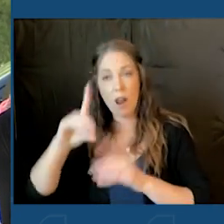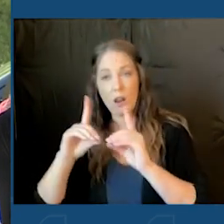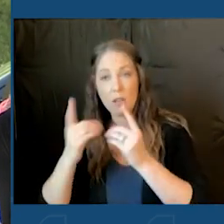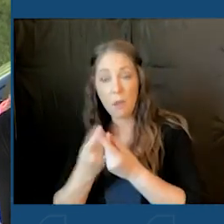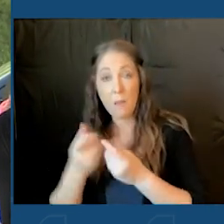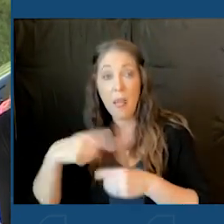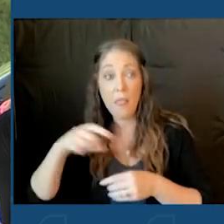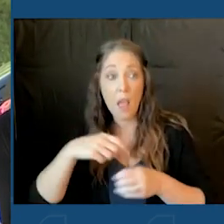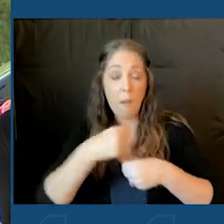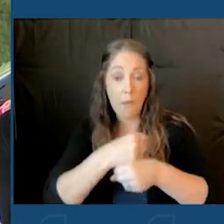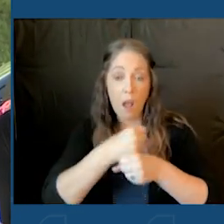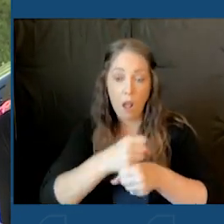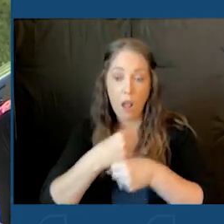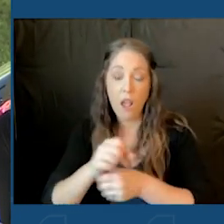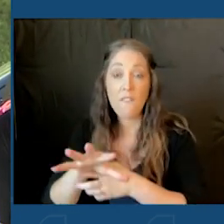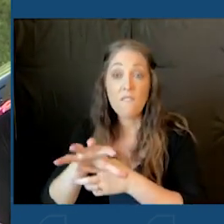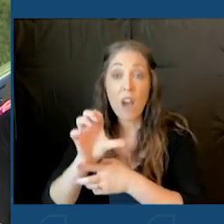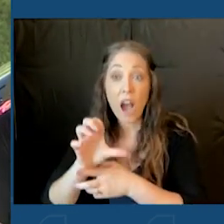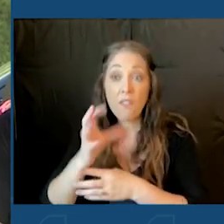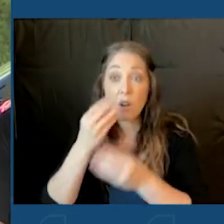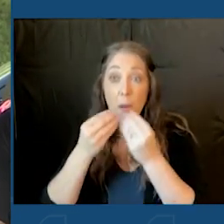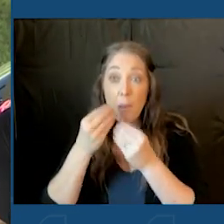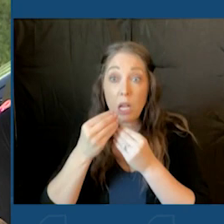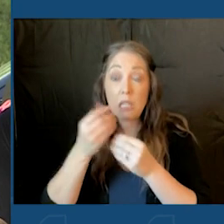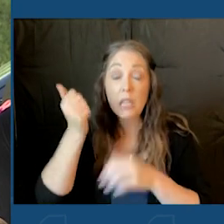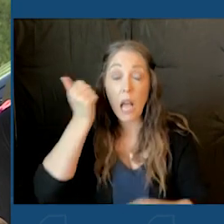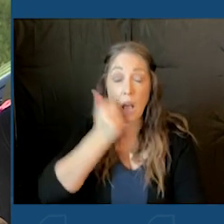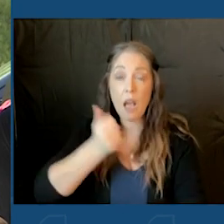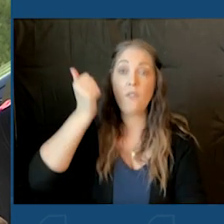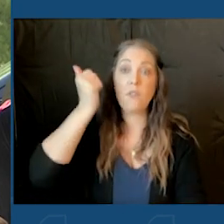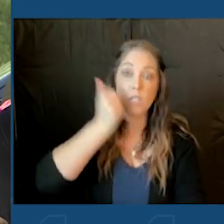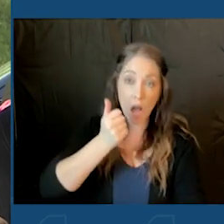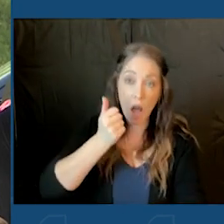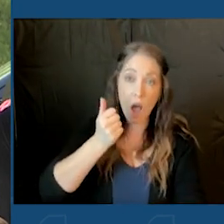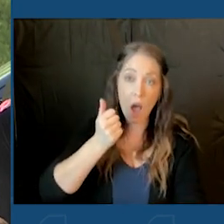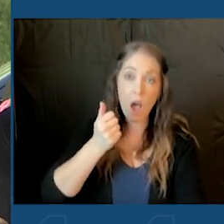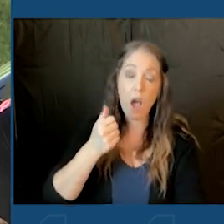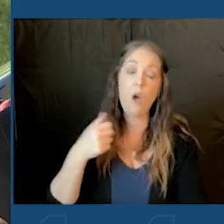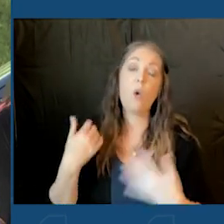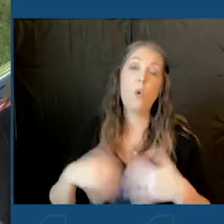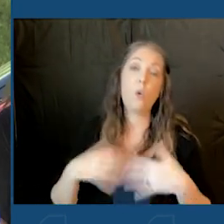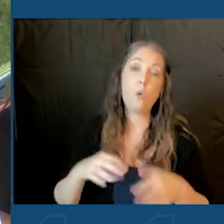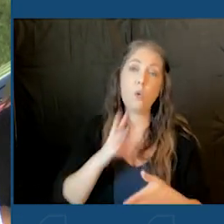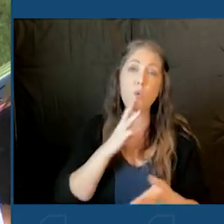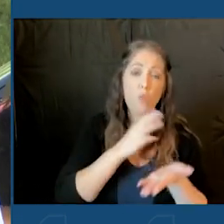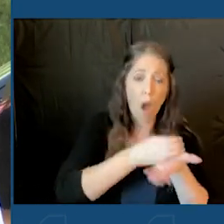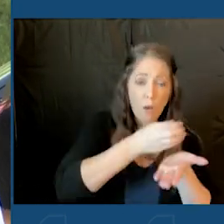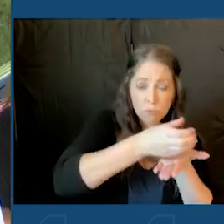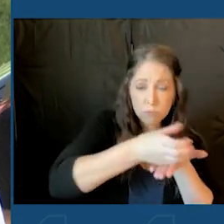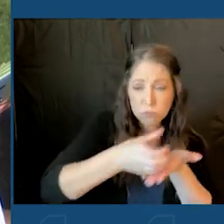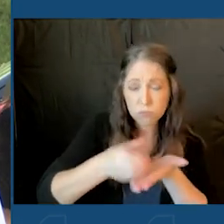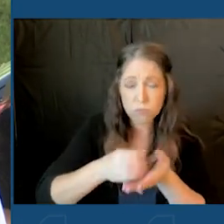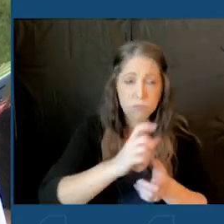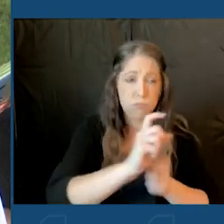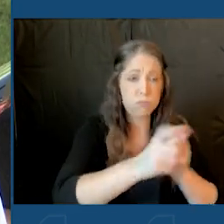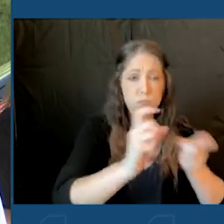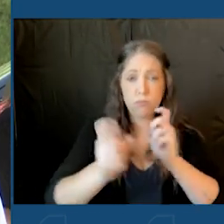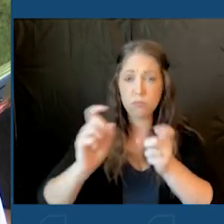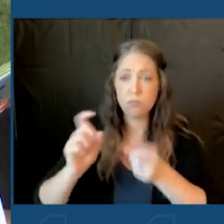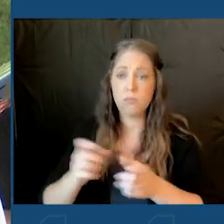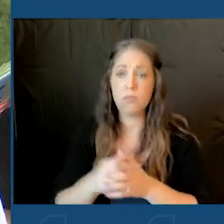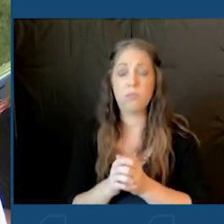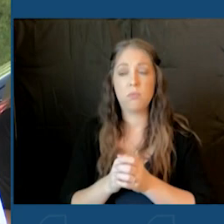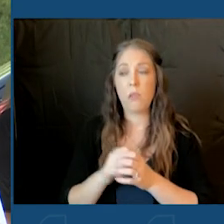meals every single day, bottles of water, and most importantly, just that